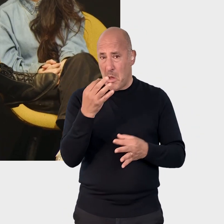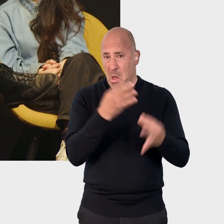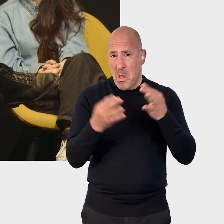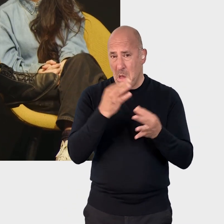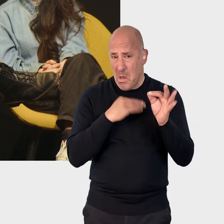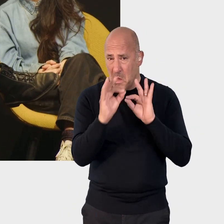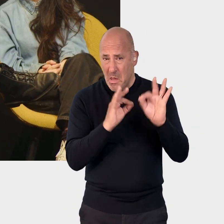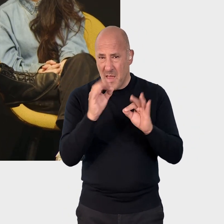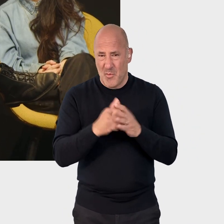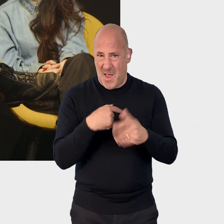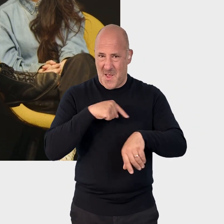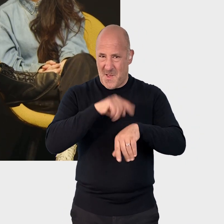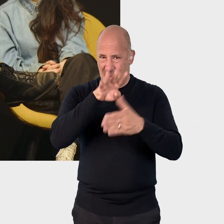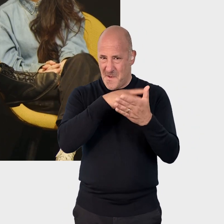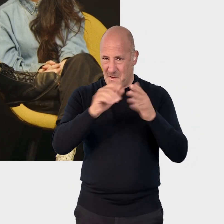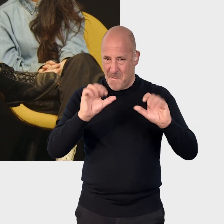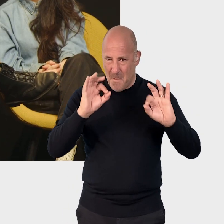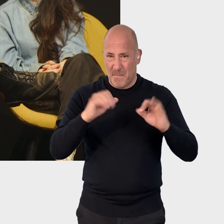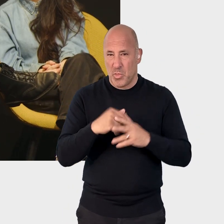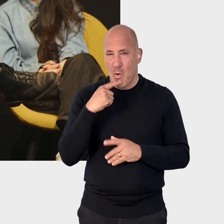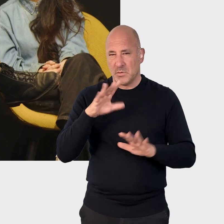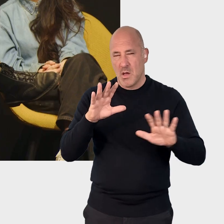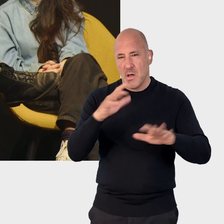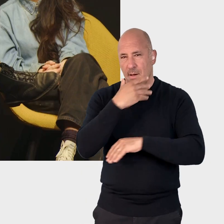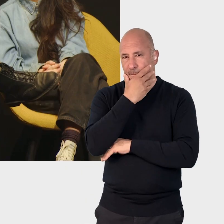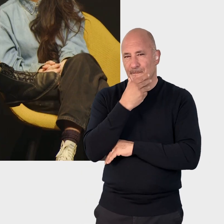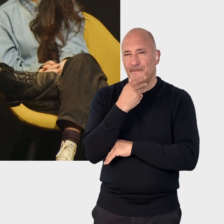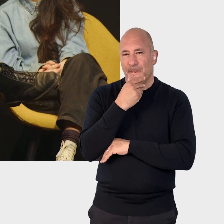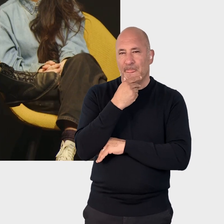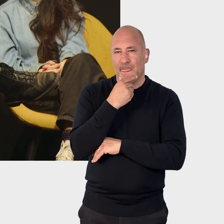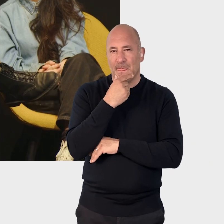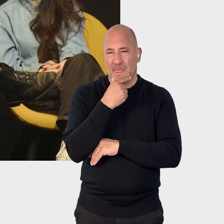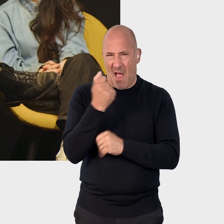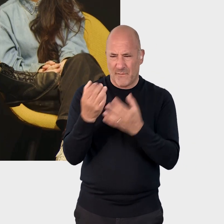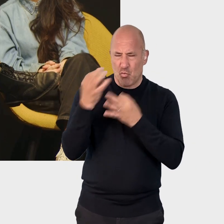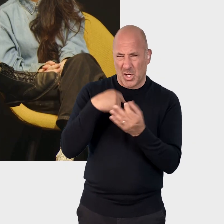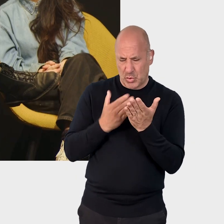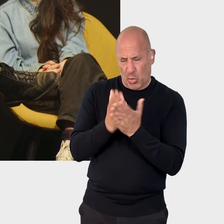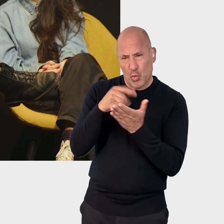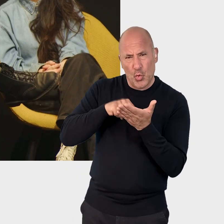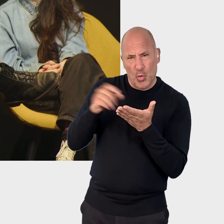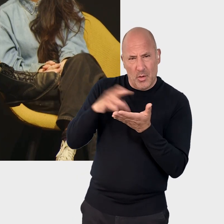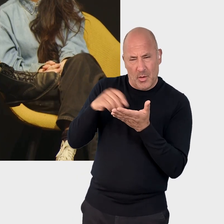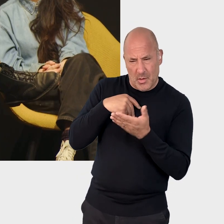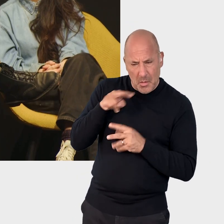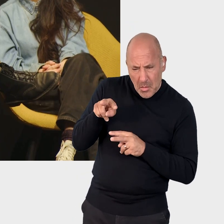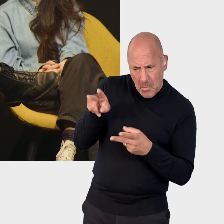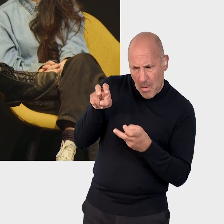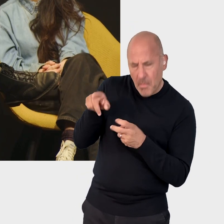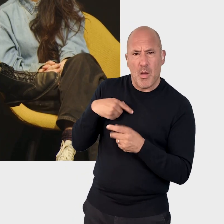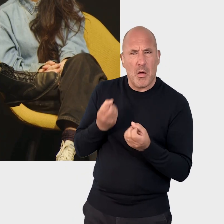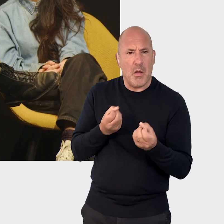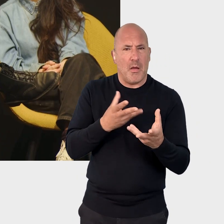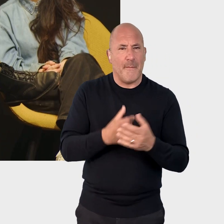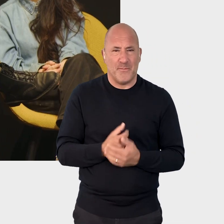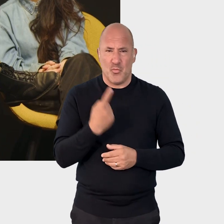minutes for questions because we're on quite a tight schedule, but I thought it would just be good to pick up some of the themes that are coming through from the Mentimeter questions.